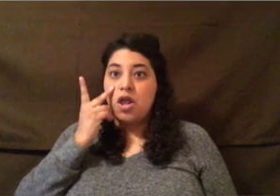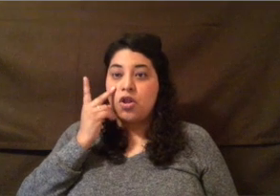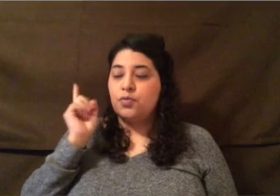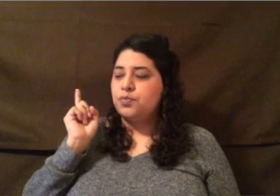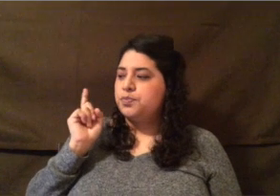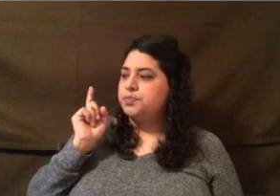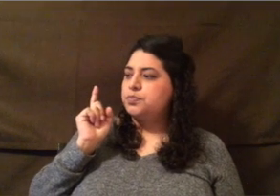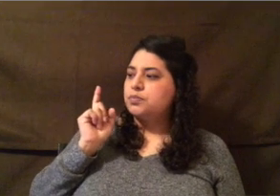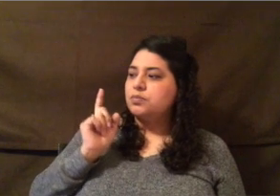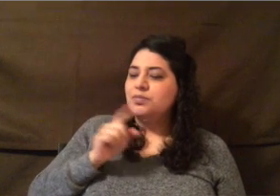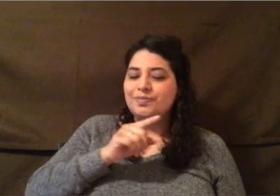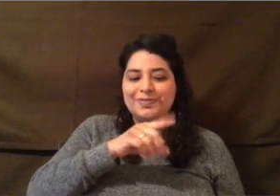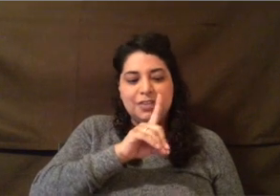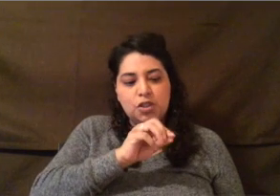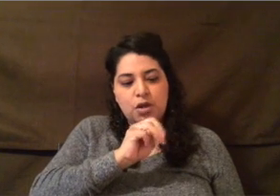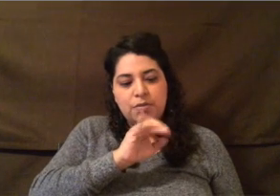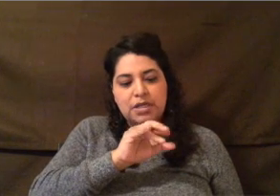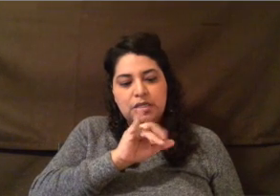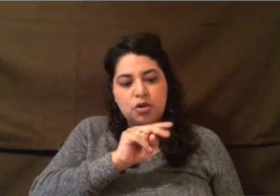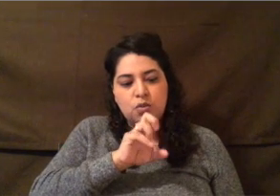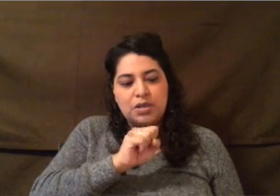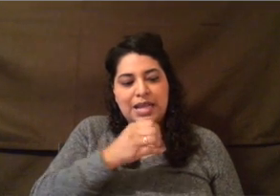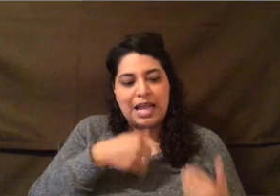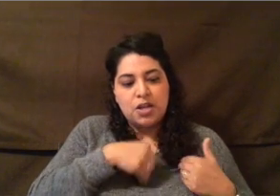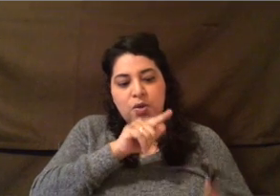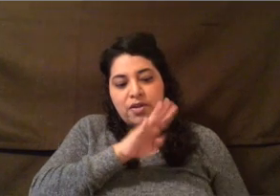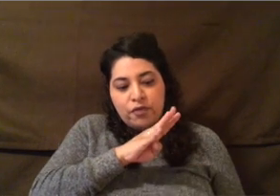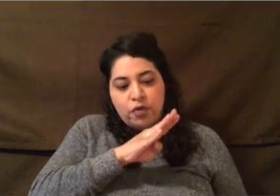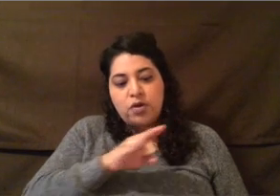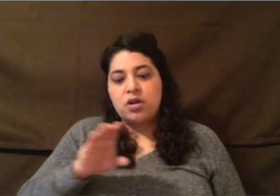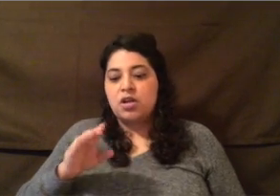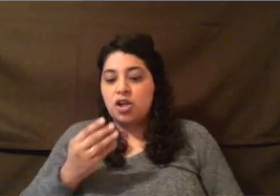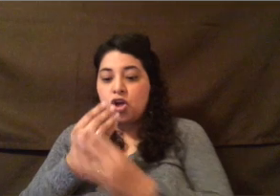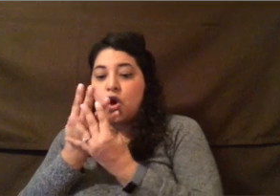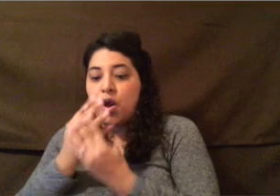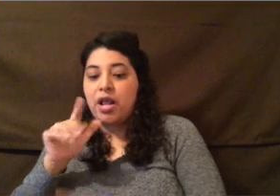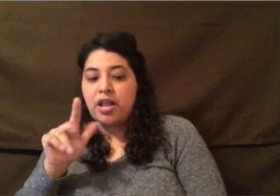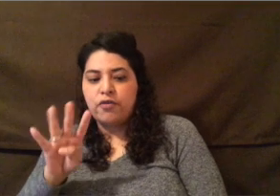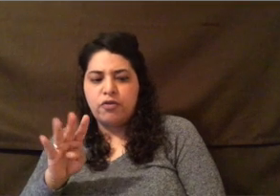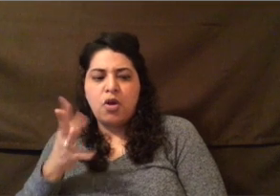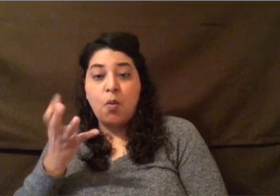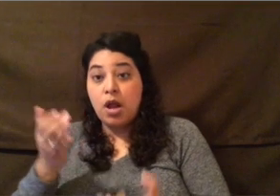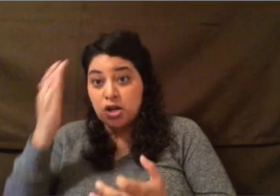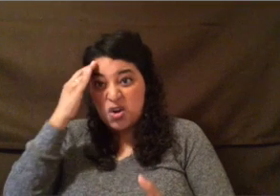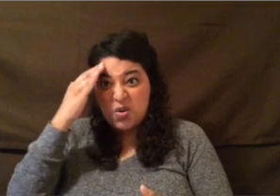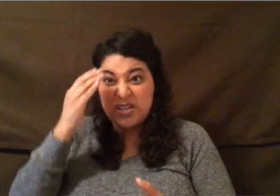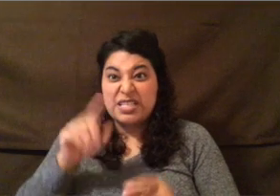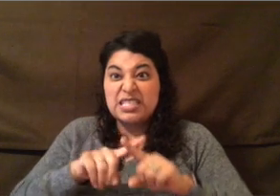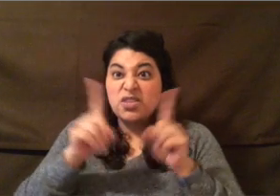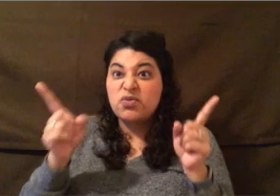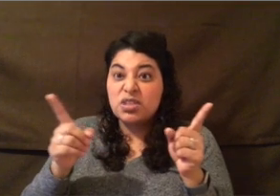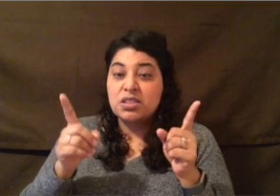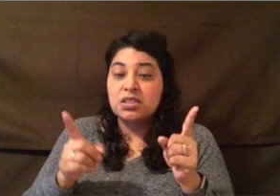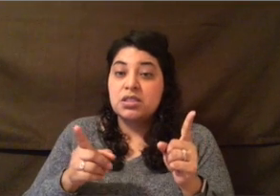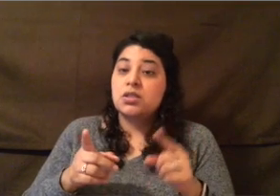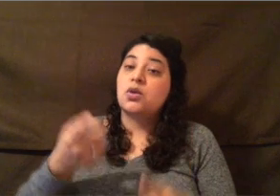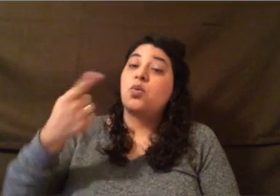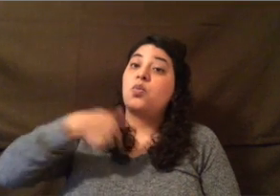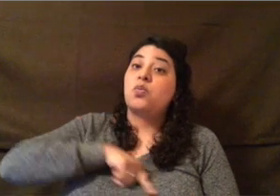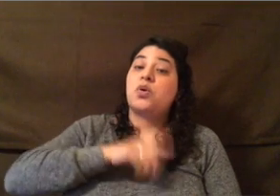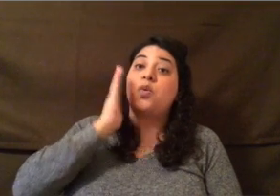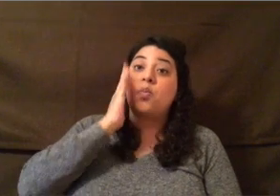has 24 and cards has 34. They want to know the difference between the two, so we are going to